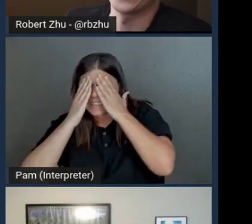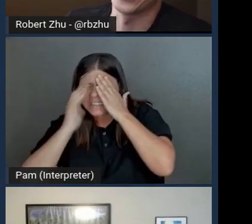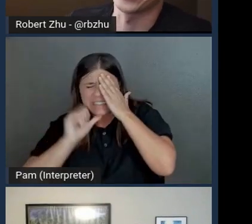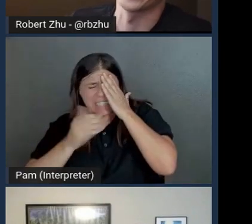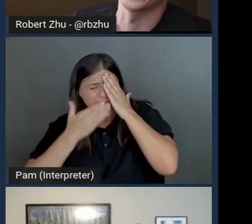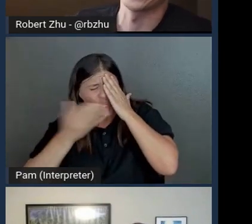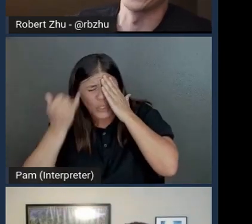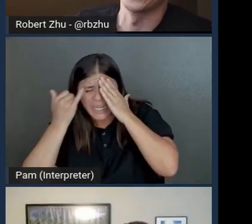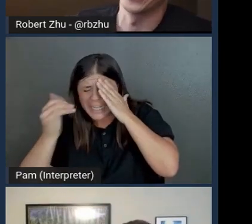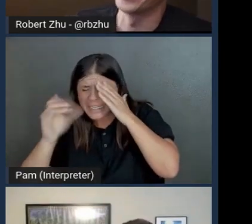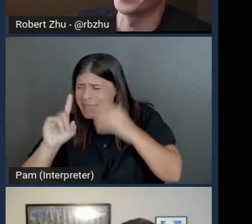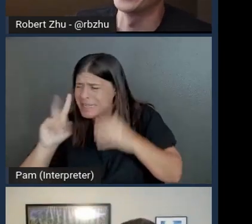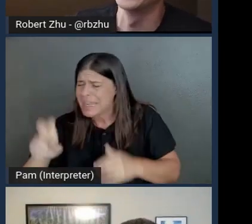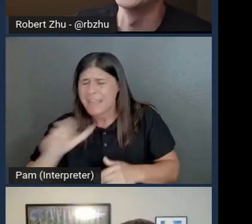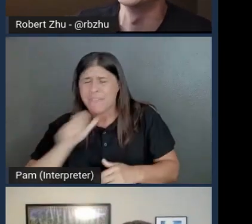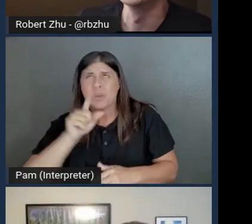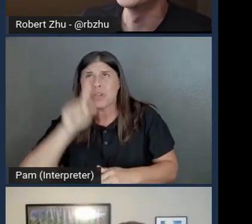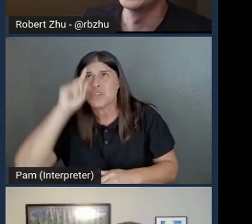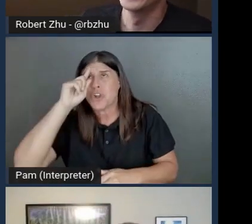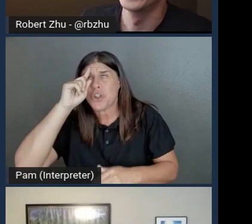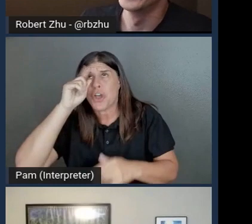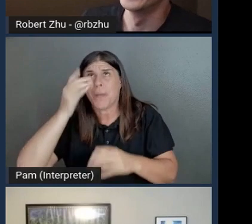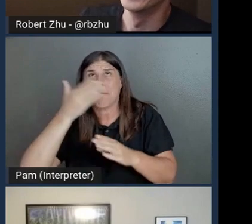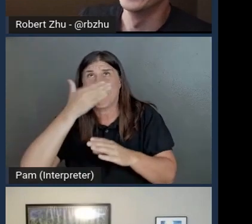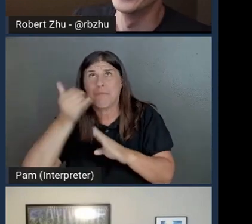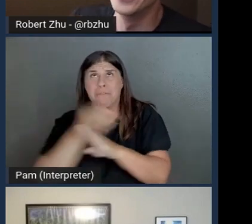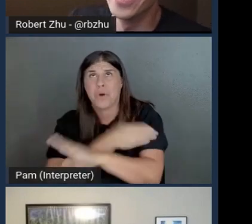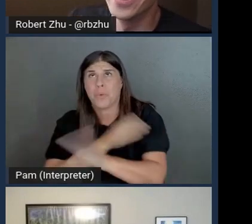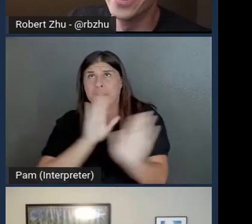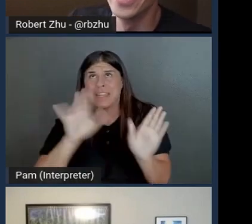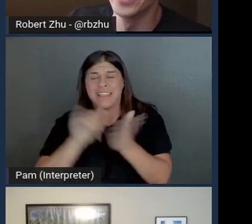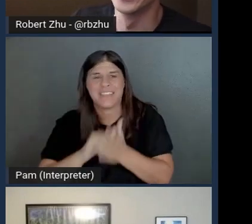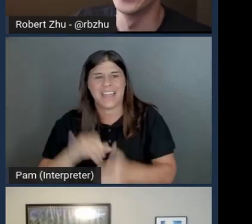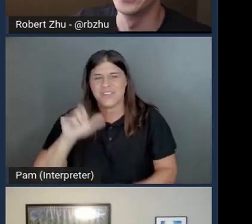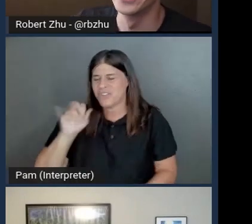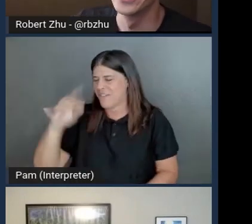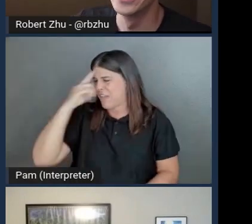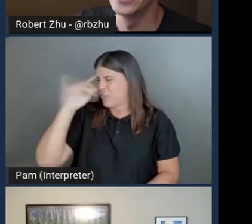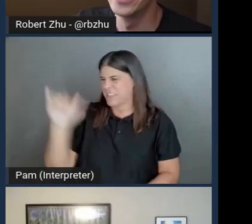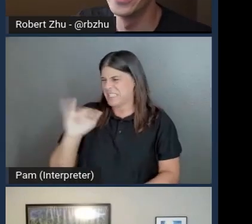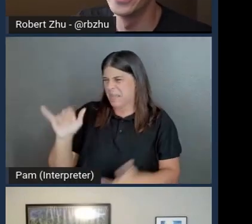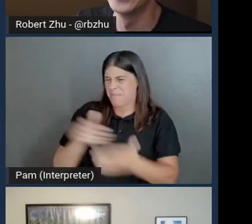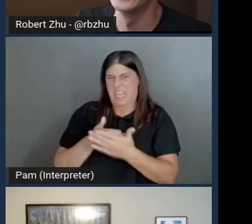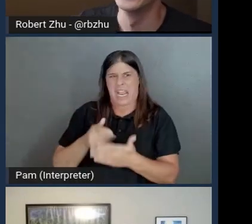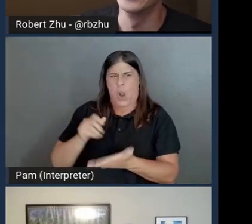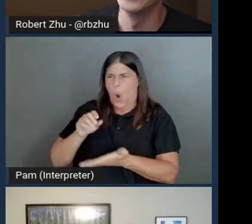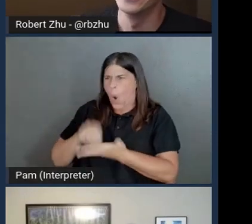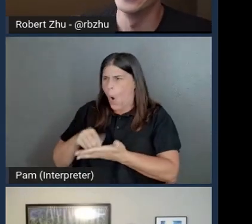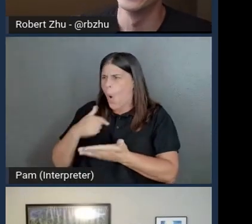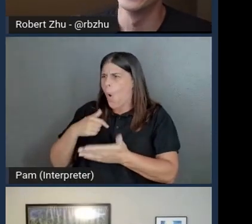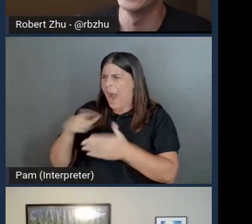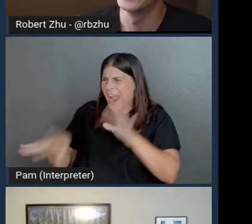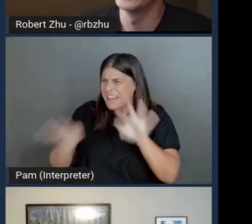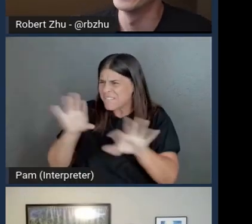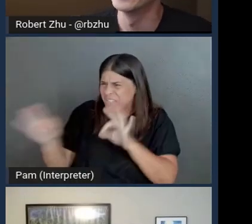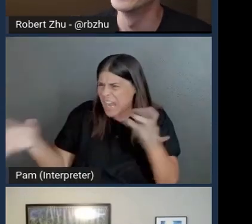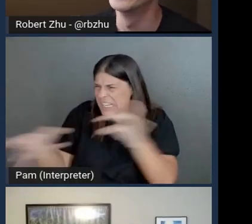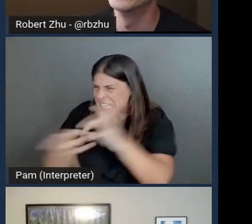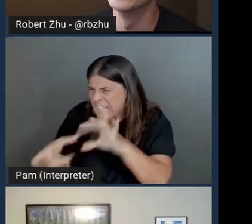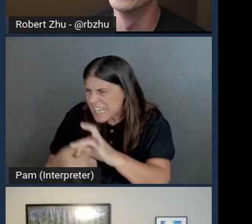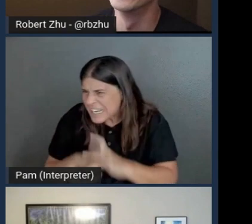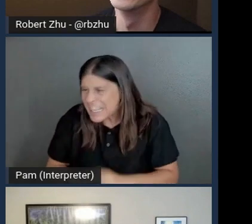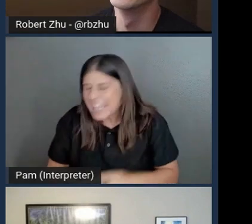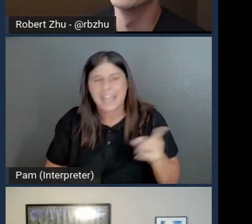think you should have thought this through. I was thinking the exact same thing. Dave, I do actually have one question. You've shown